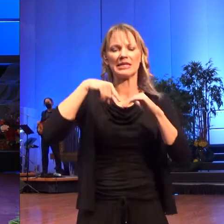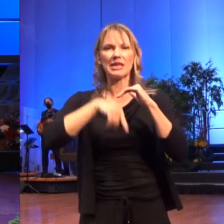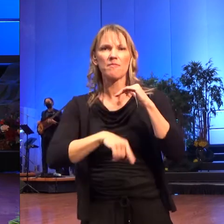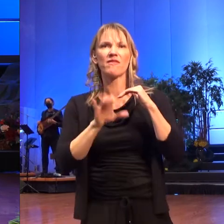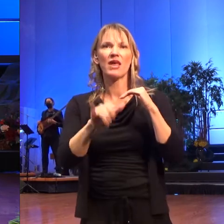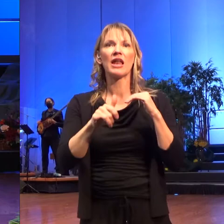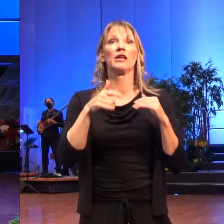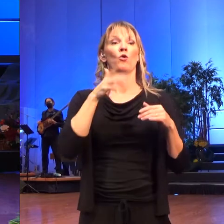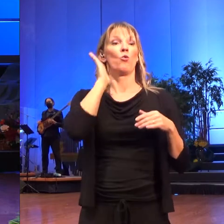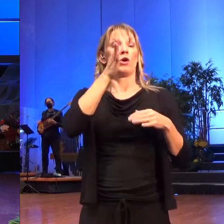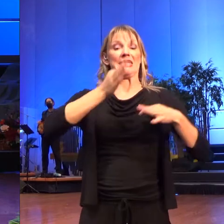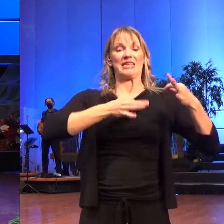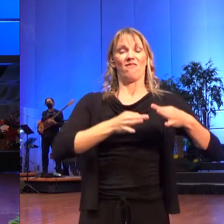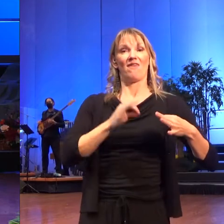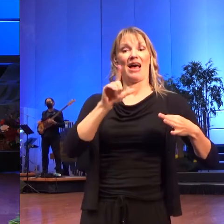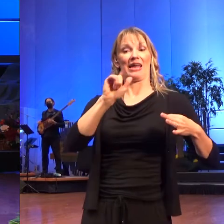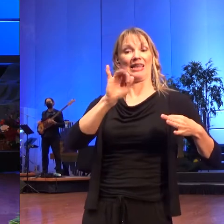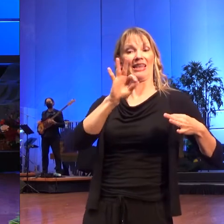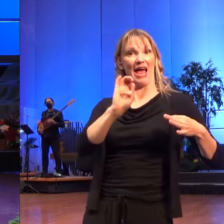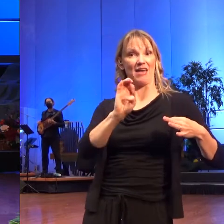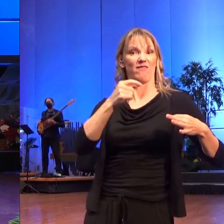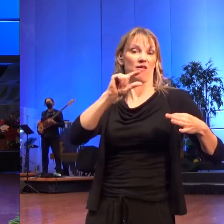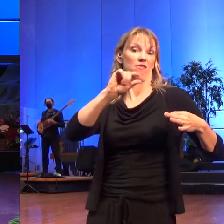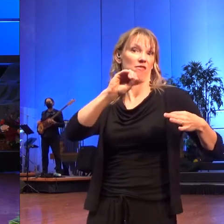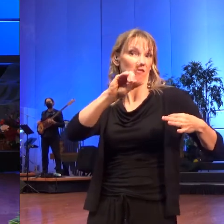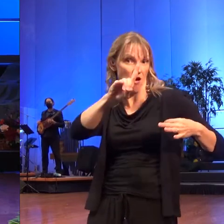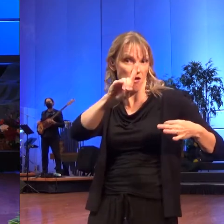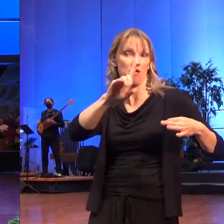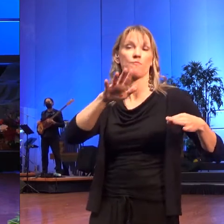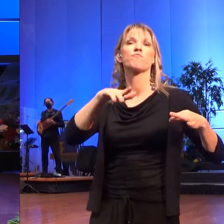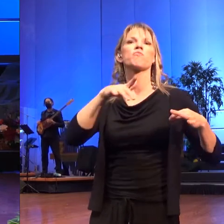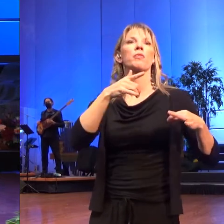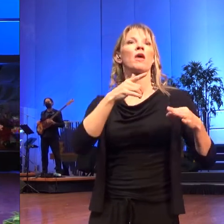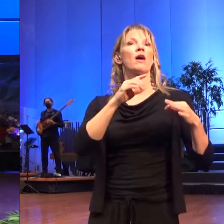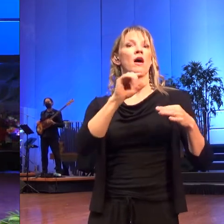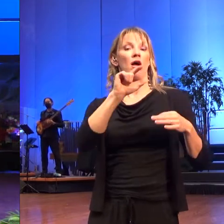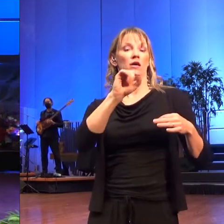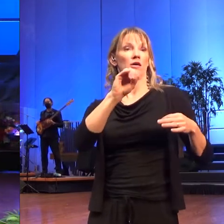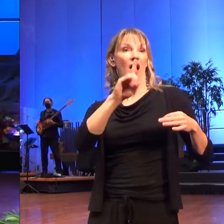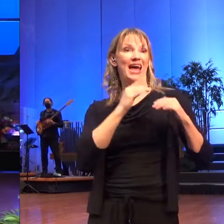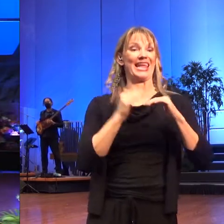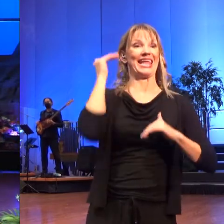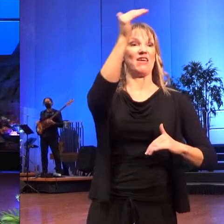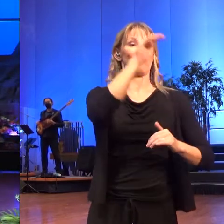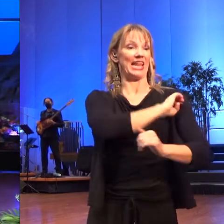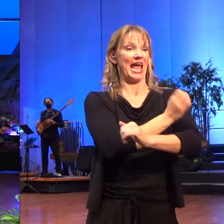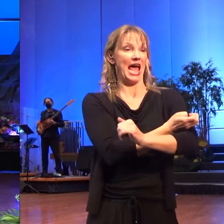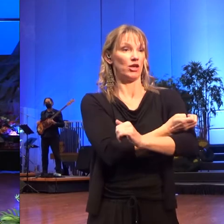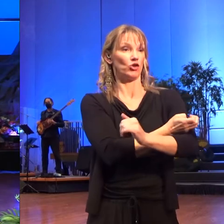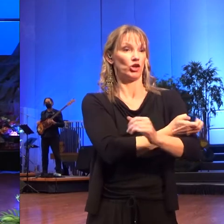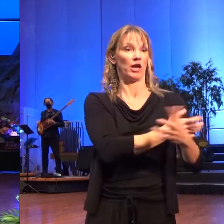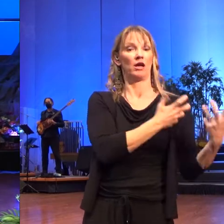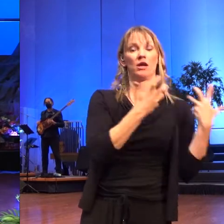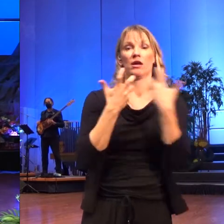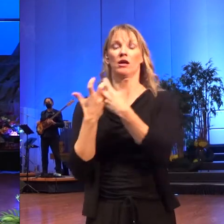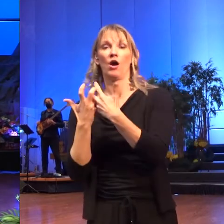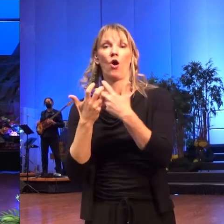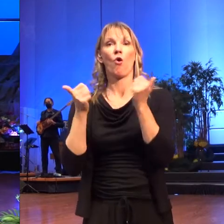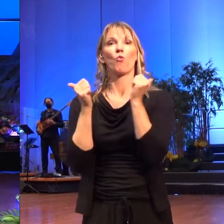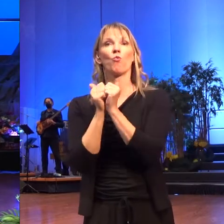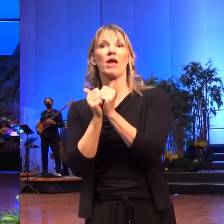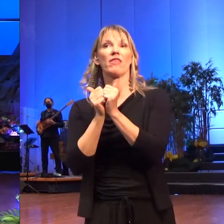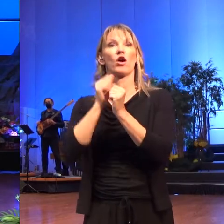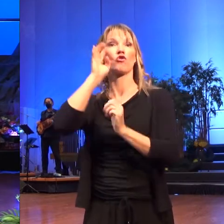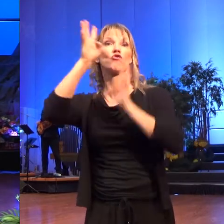define that life. He would define God. He'd say that God is infinite energy coupled with limitless